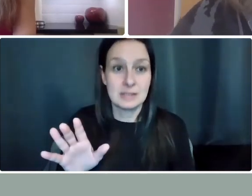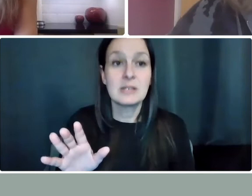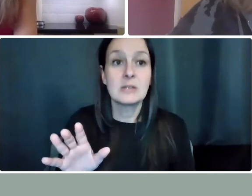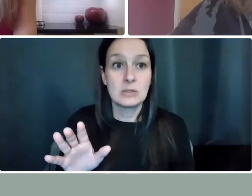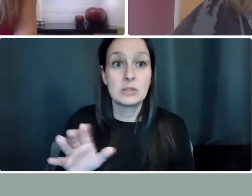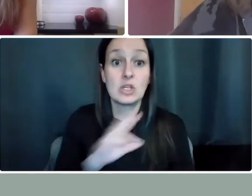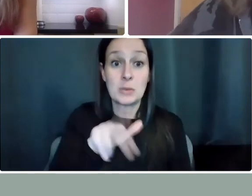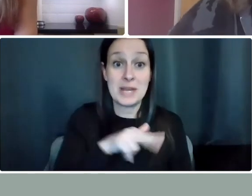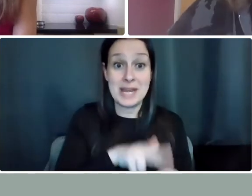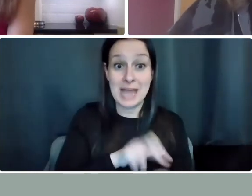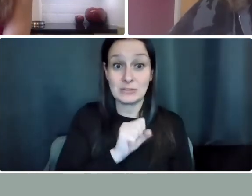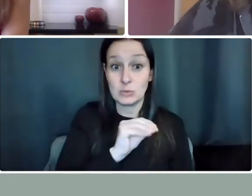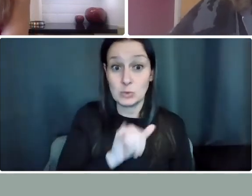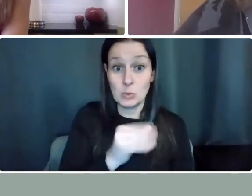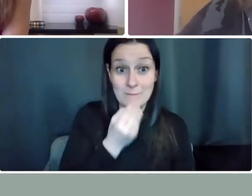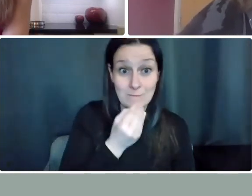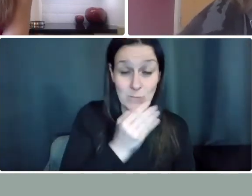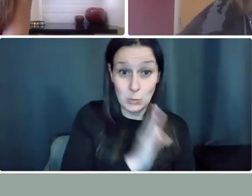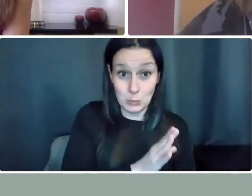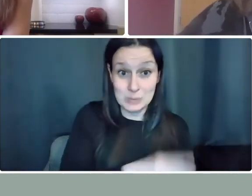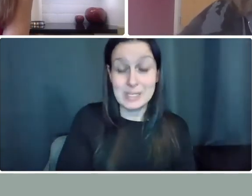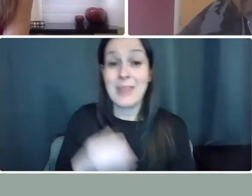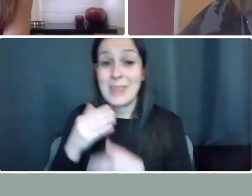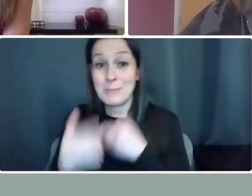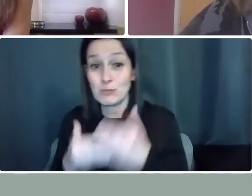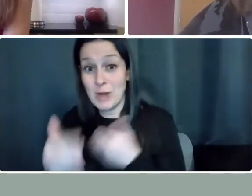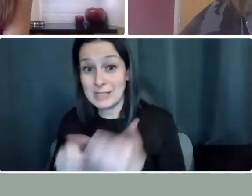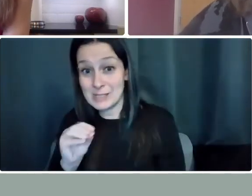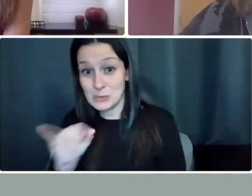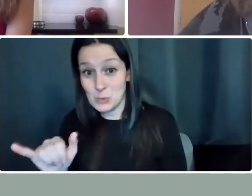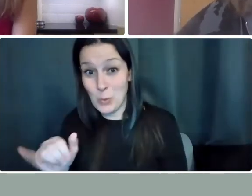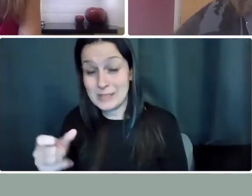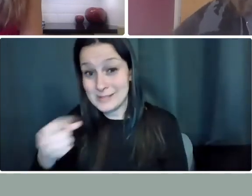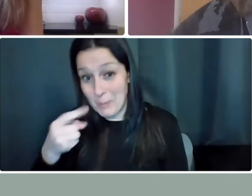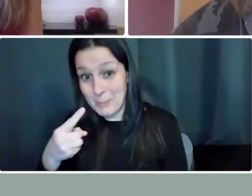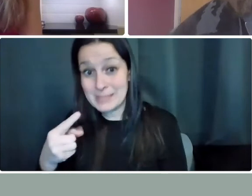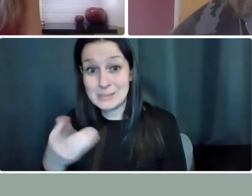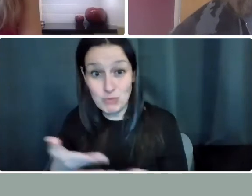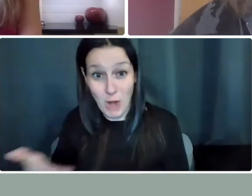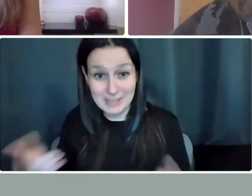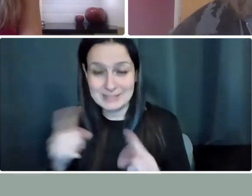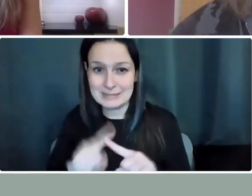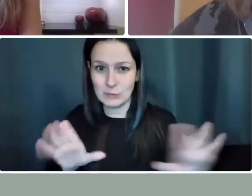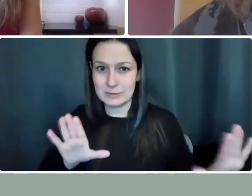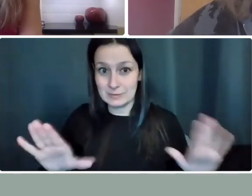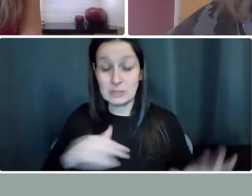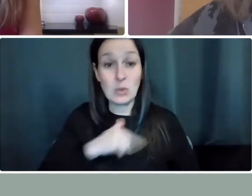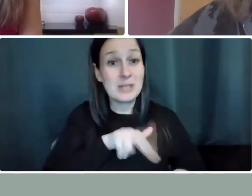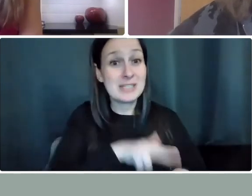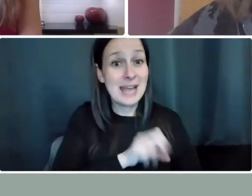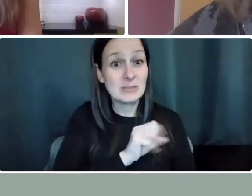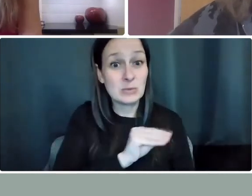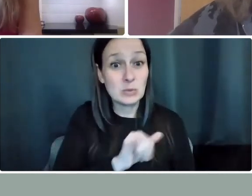between natural soy foods and processed soy like supplements and products. So natural soy foods,